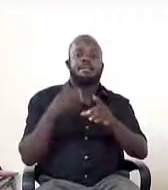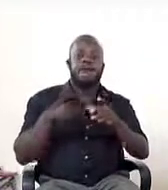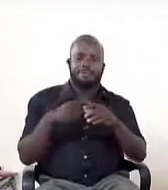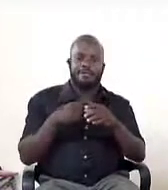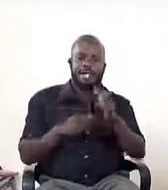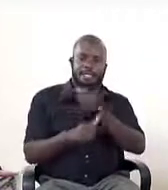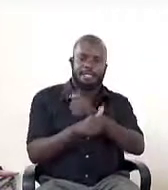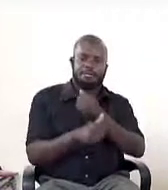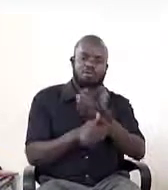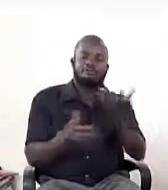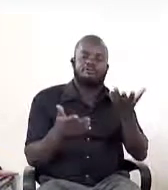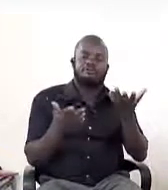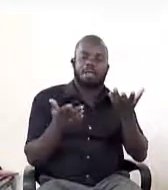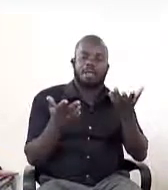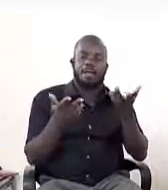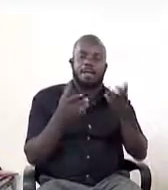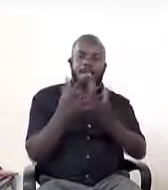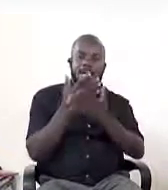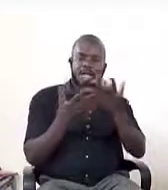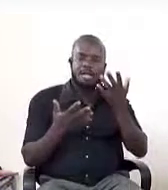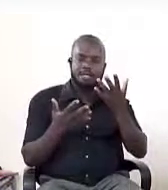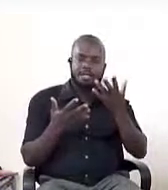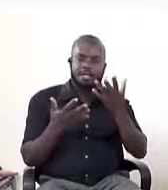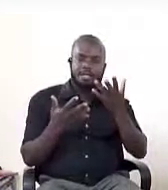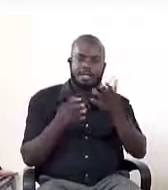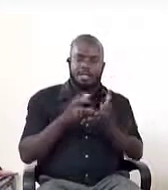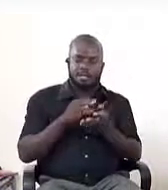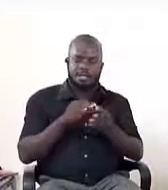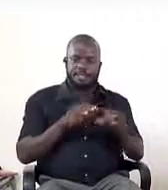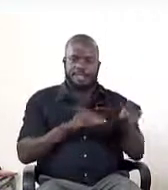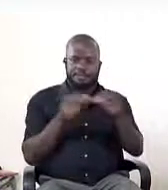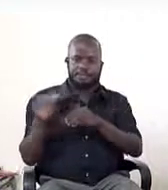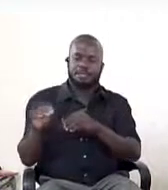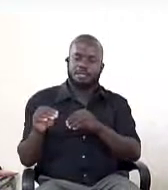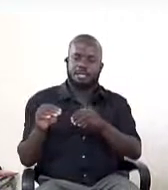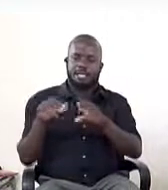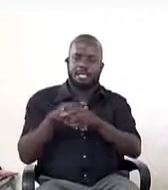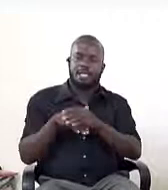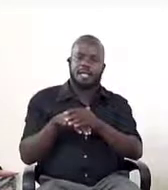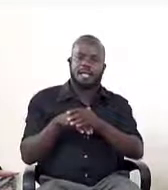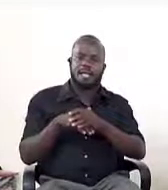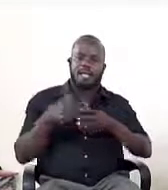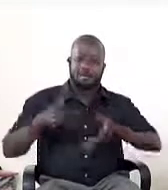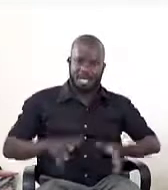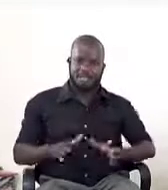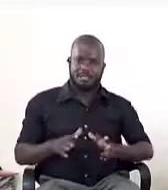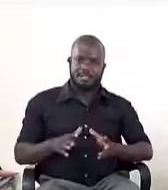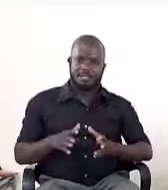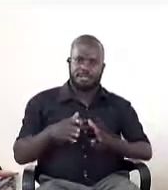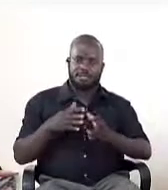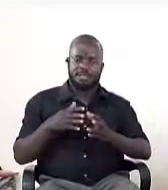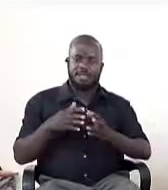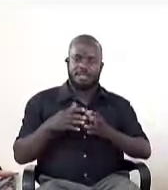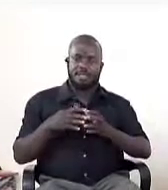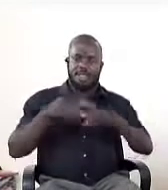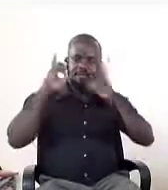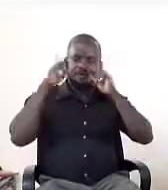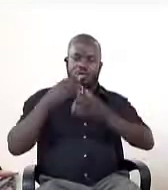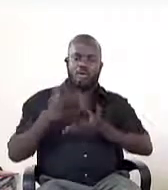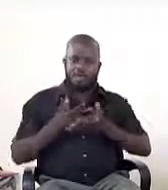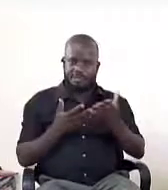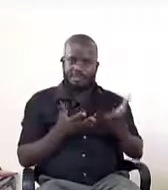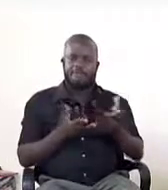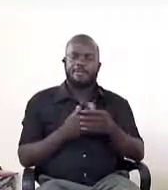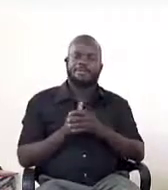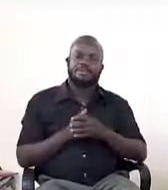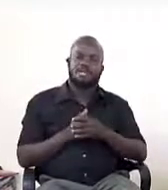There's also a risk of blood transmission in birth. And here's an image of a newborn. The birth